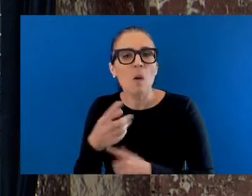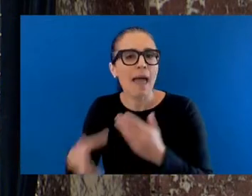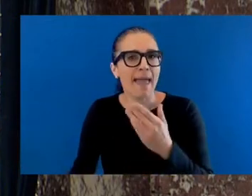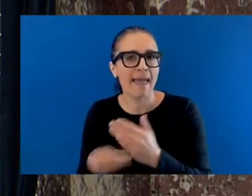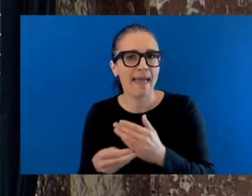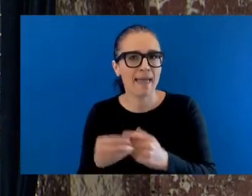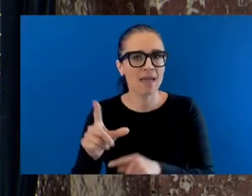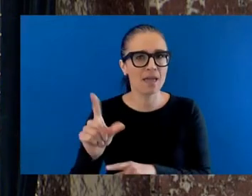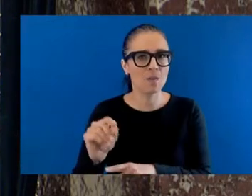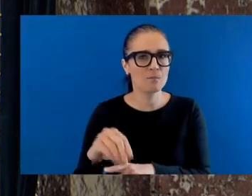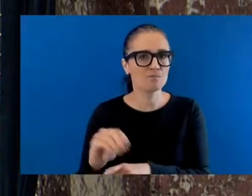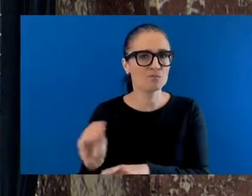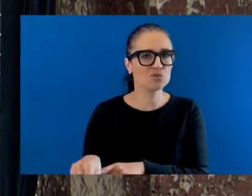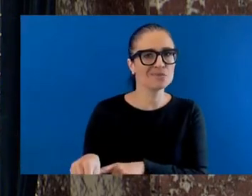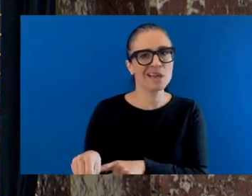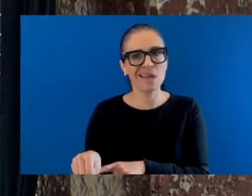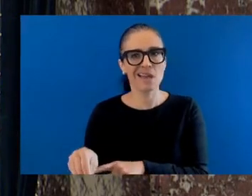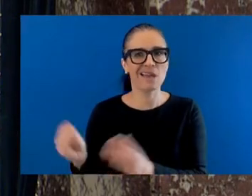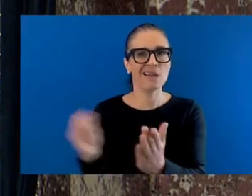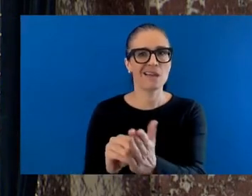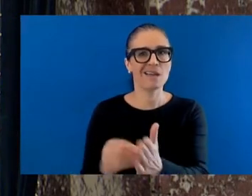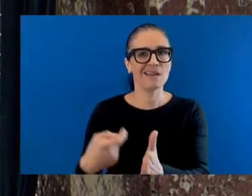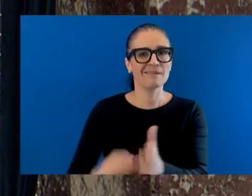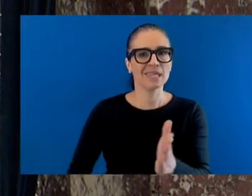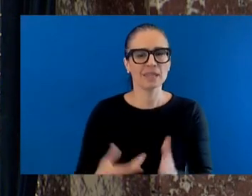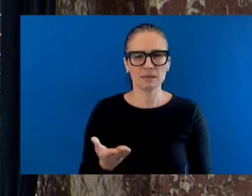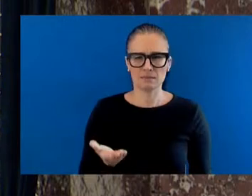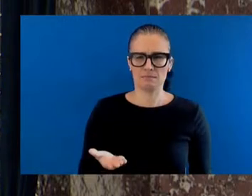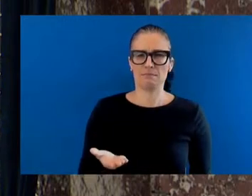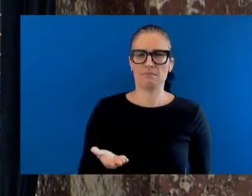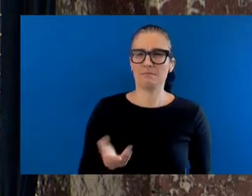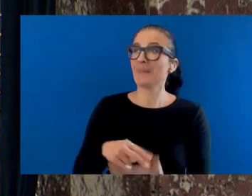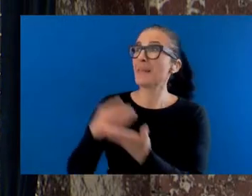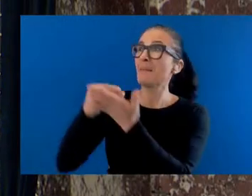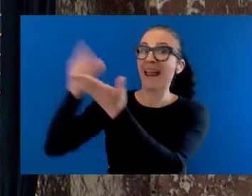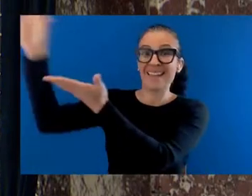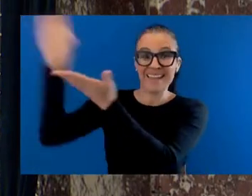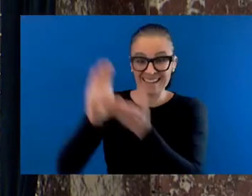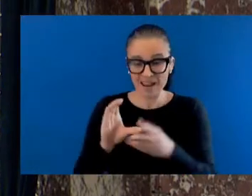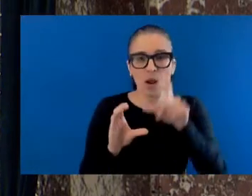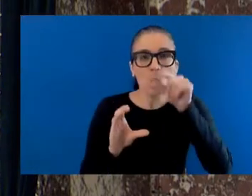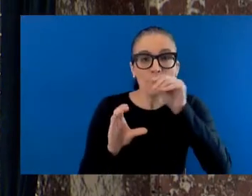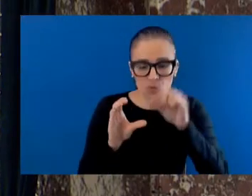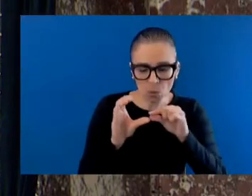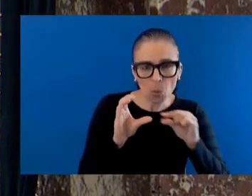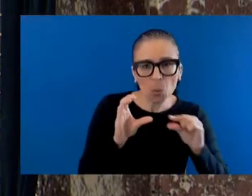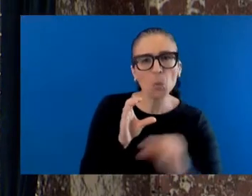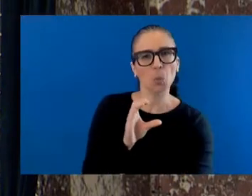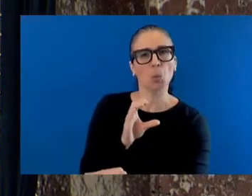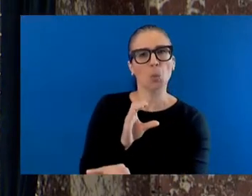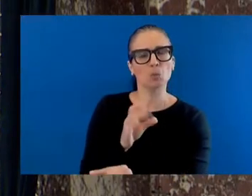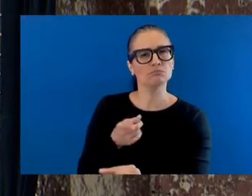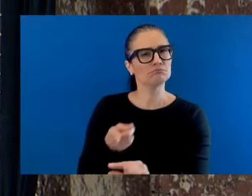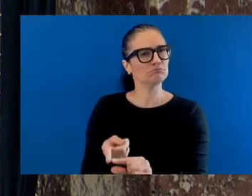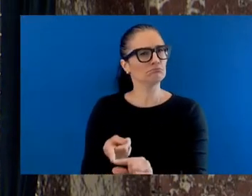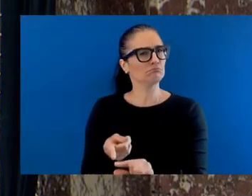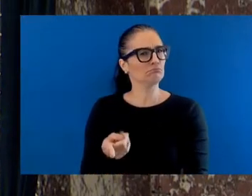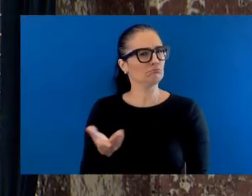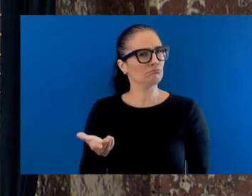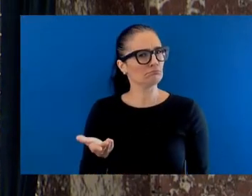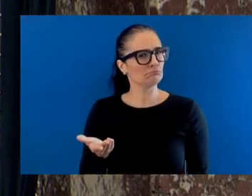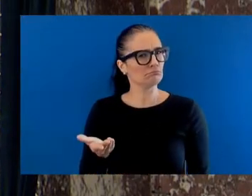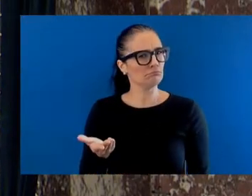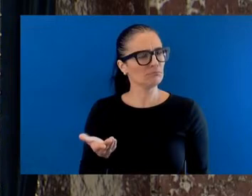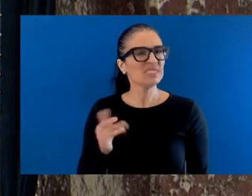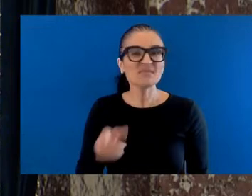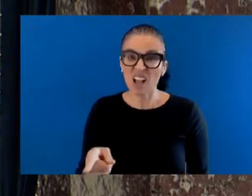would adjudicate the program for making decisions. This clearly, there is a serious problem with this program. It needs to be looked into. It should be taken